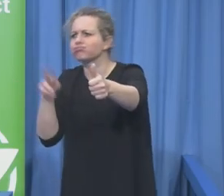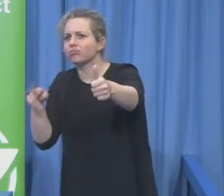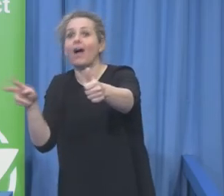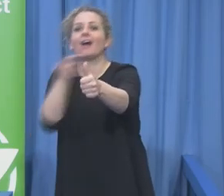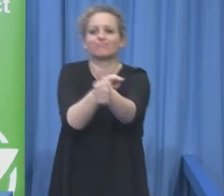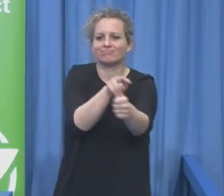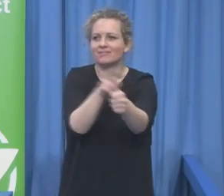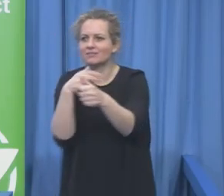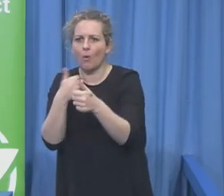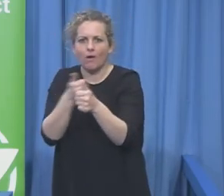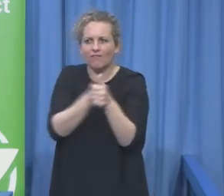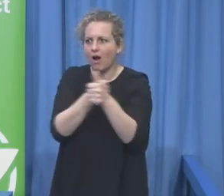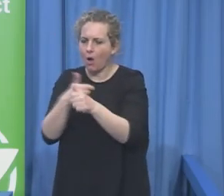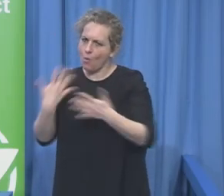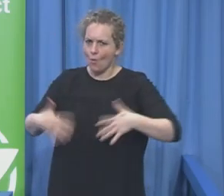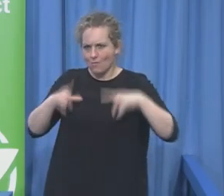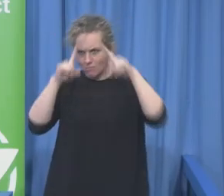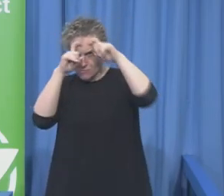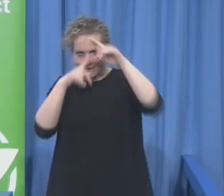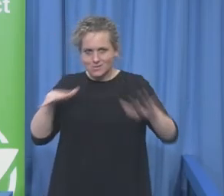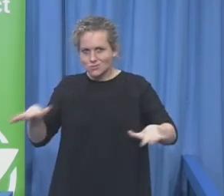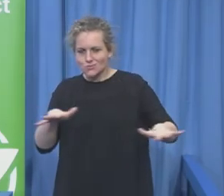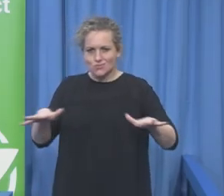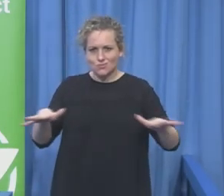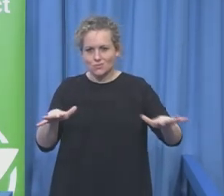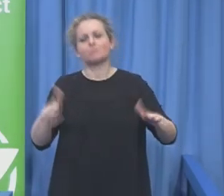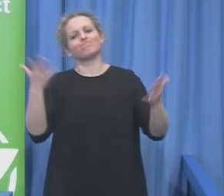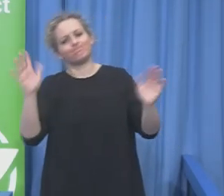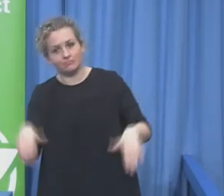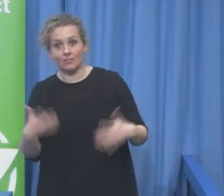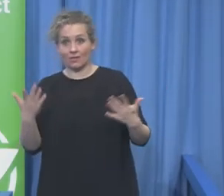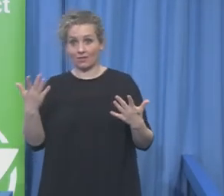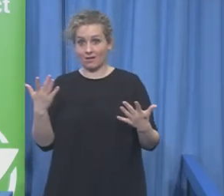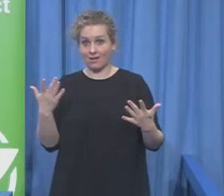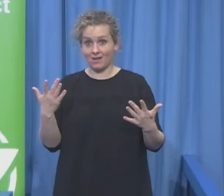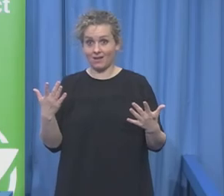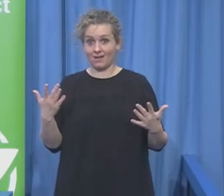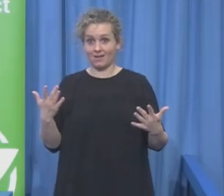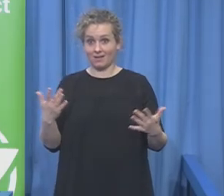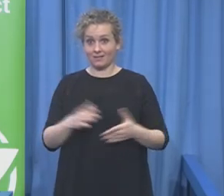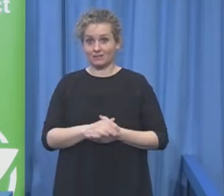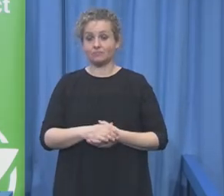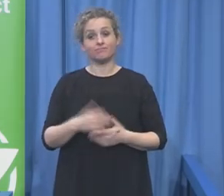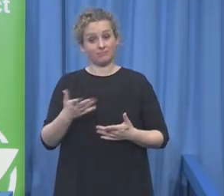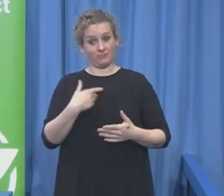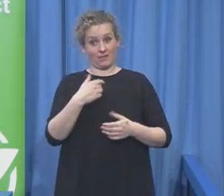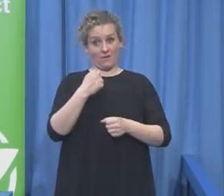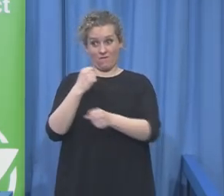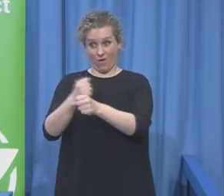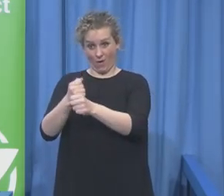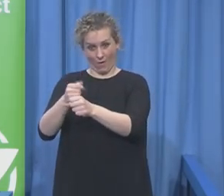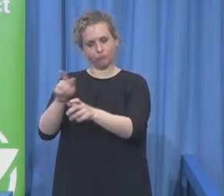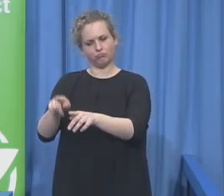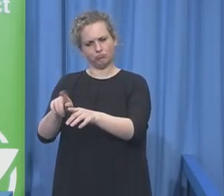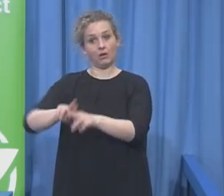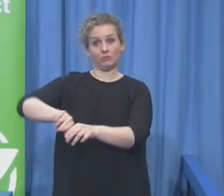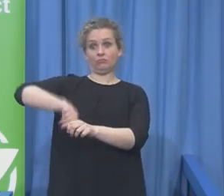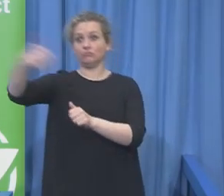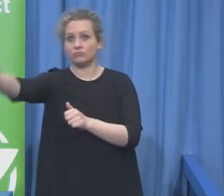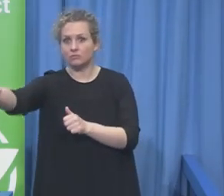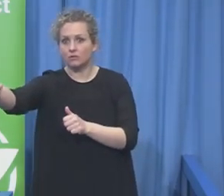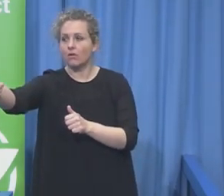their aspiration. So when they leave for government jobs, they don't tell us because they're worried whether we, you know, worry about them leaving